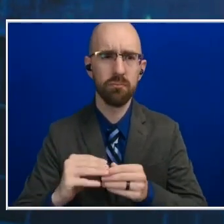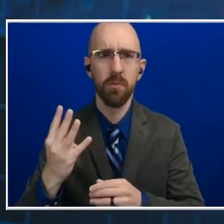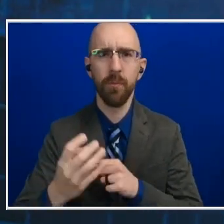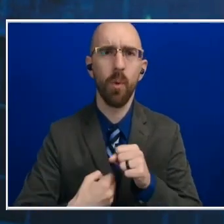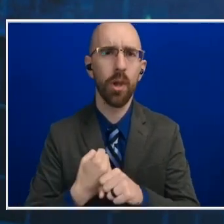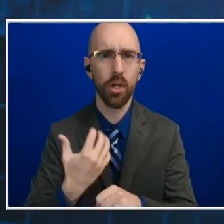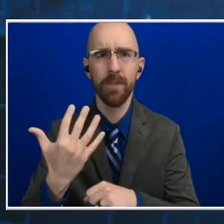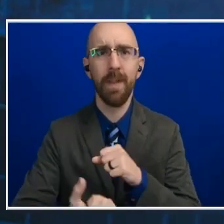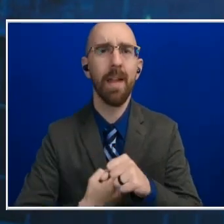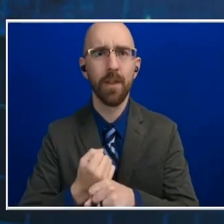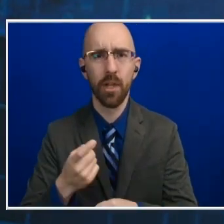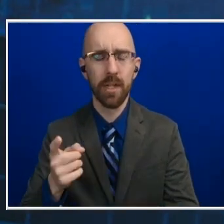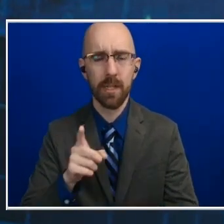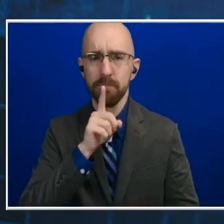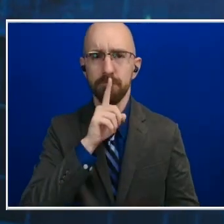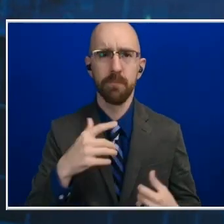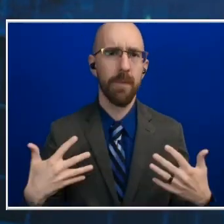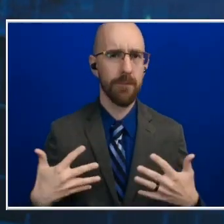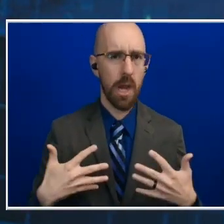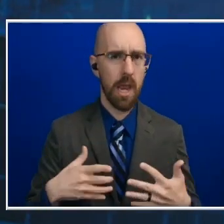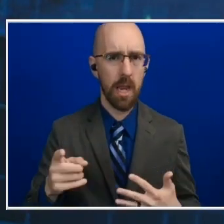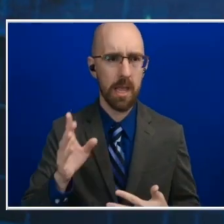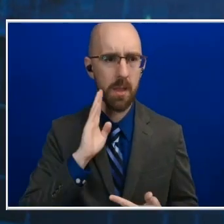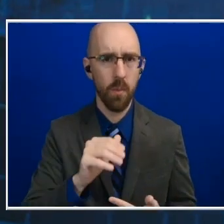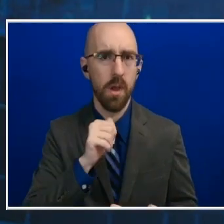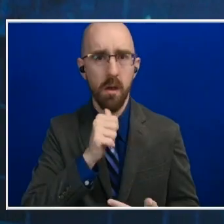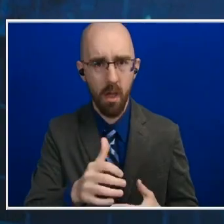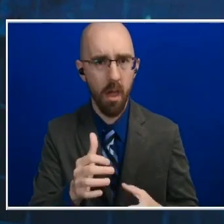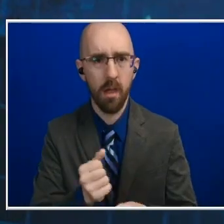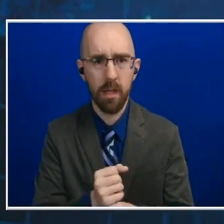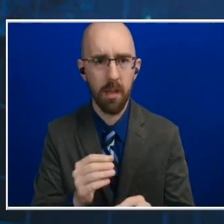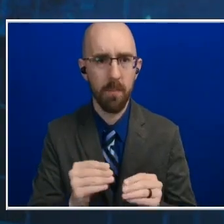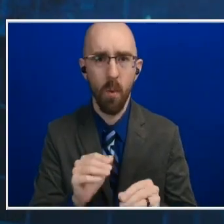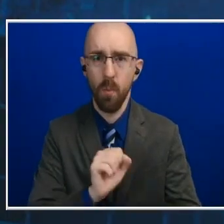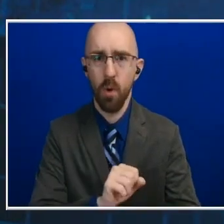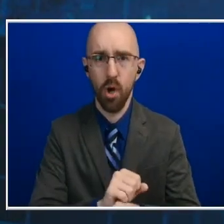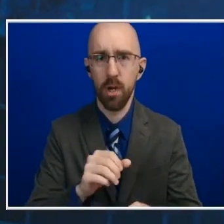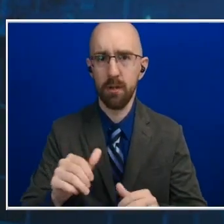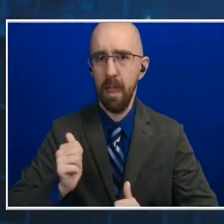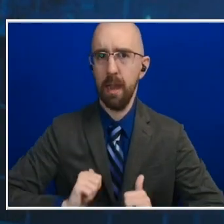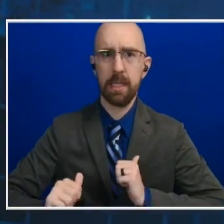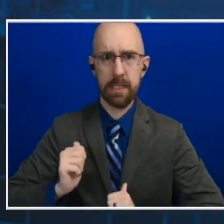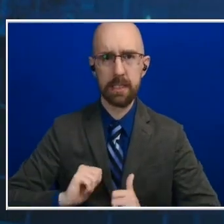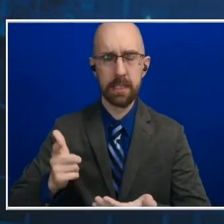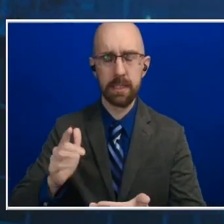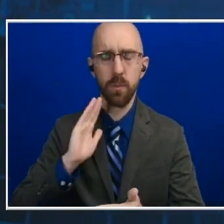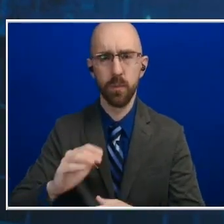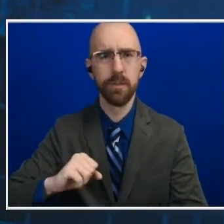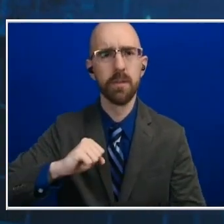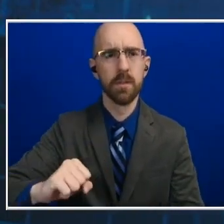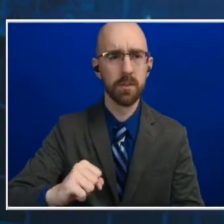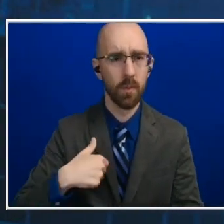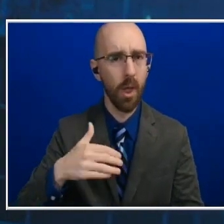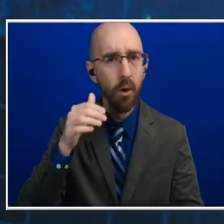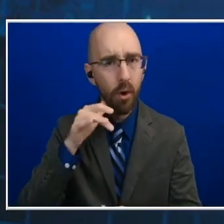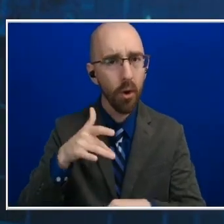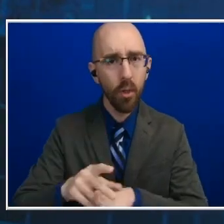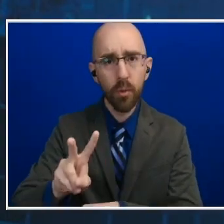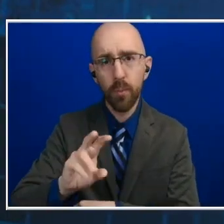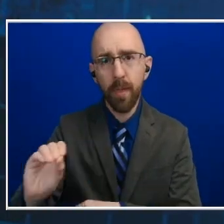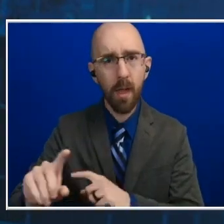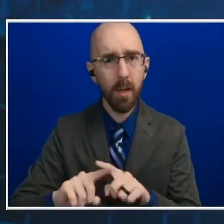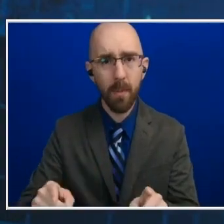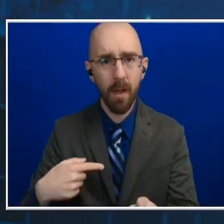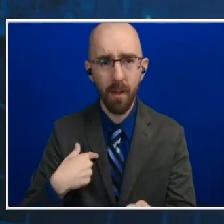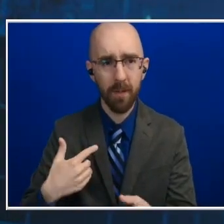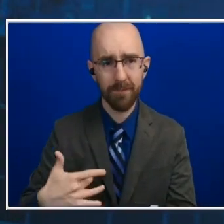afraid that he would not get any more work in Hollywood. So I heard about it early in 2000 and stuff, but even when I was, feeling that lump, I never